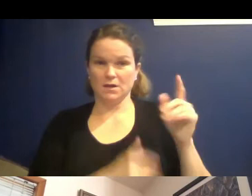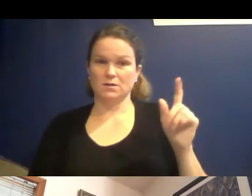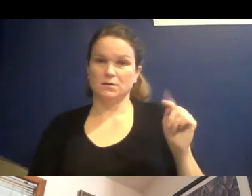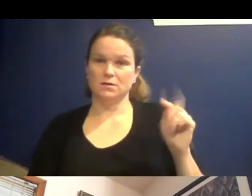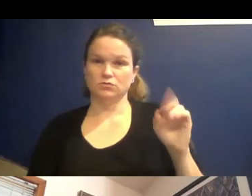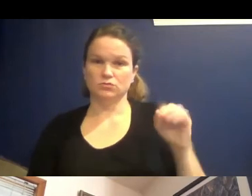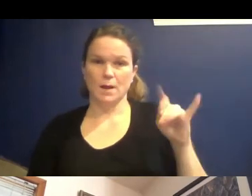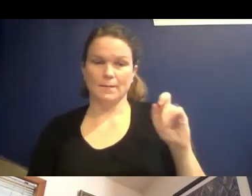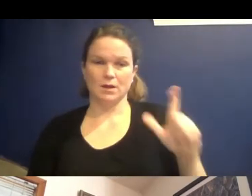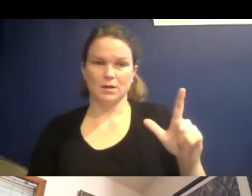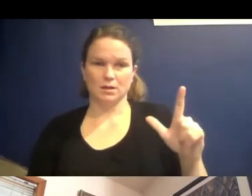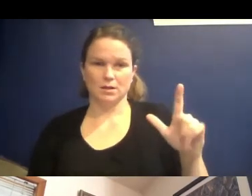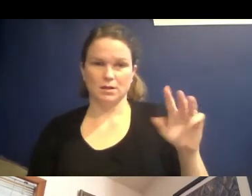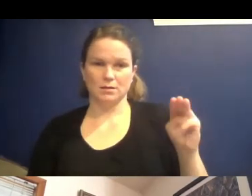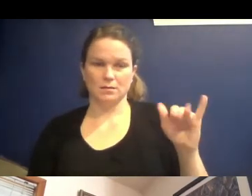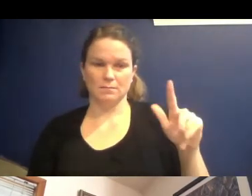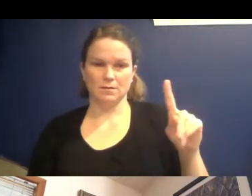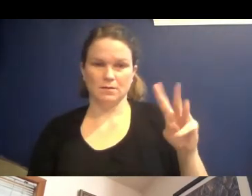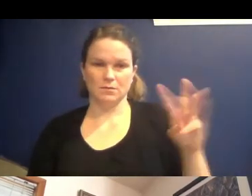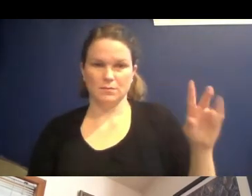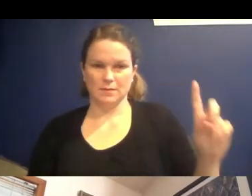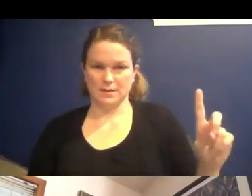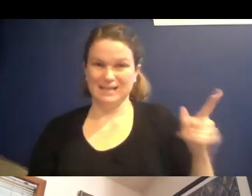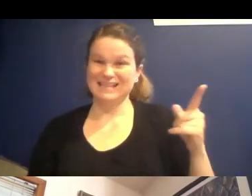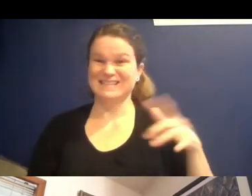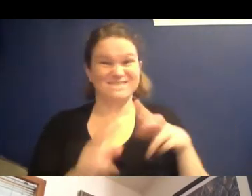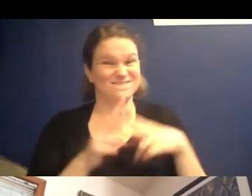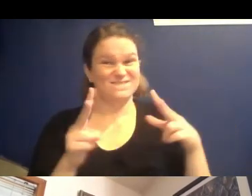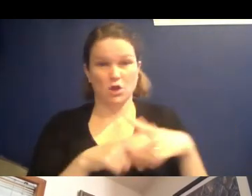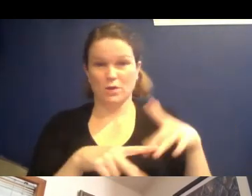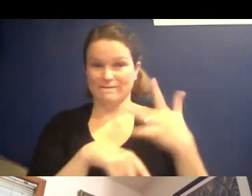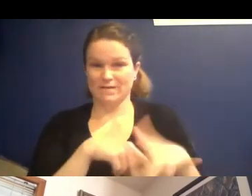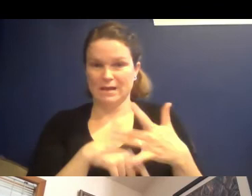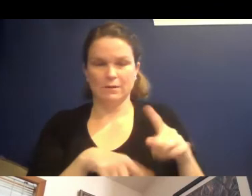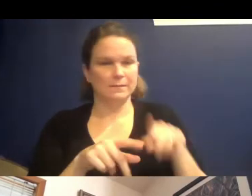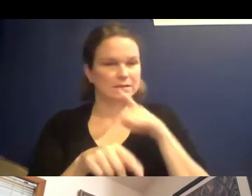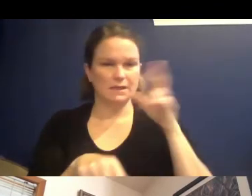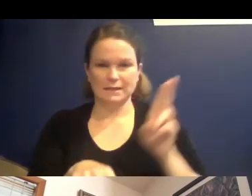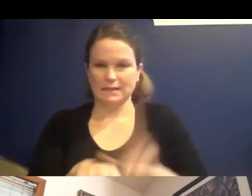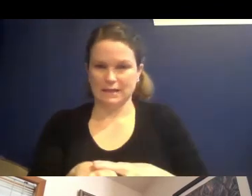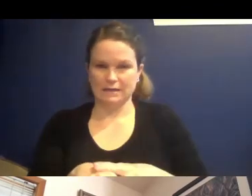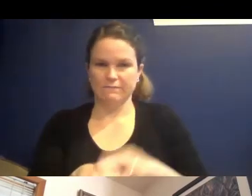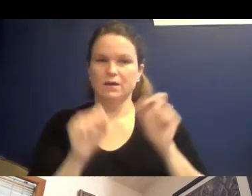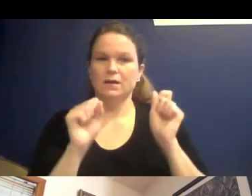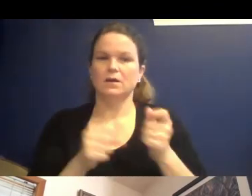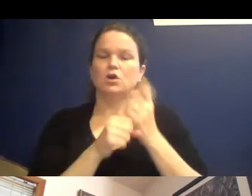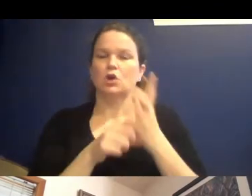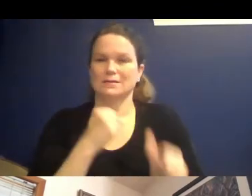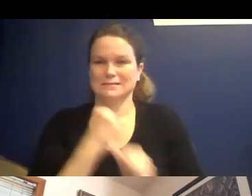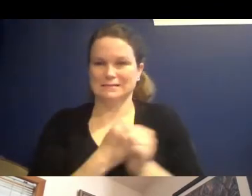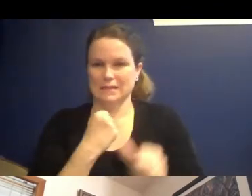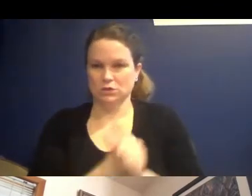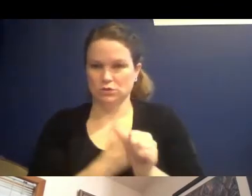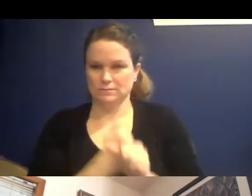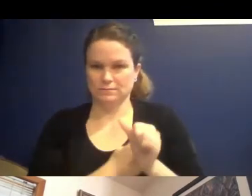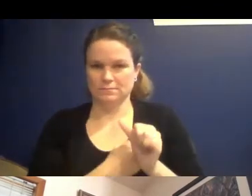milkweed. It's widely available, but not native. It should not be used in the garden and may in fact contain such